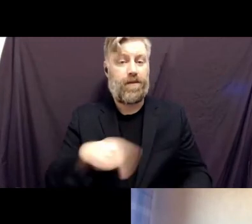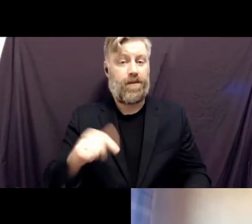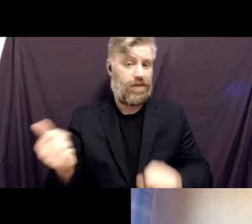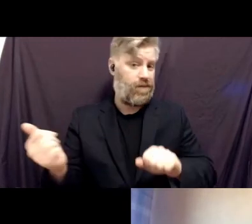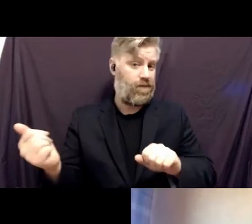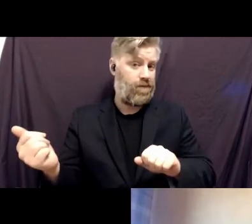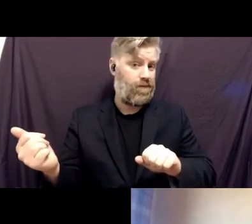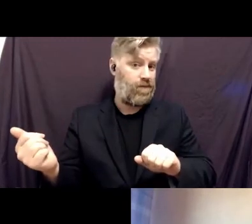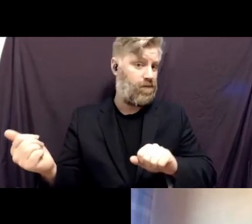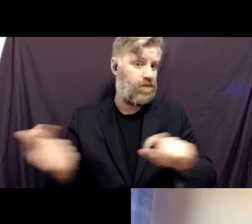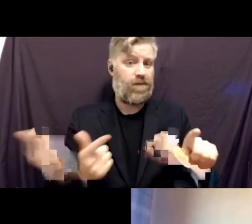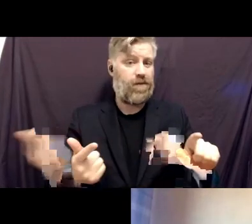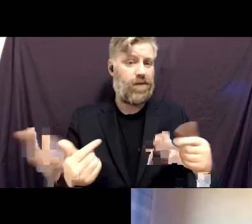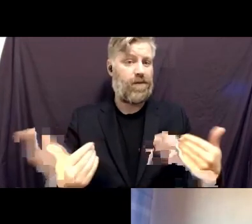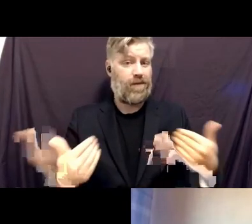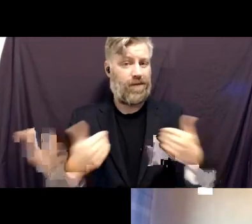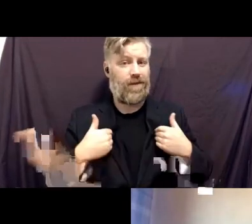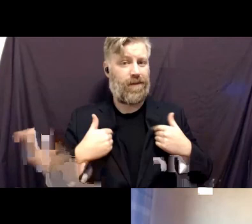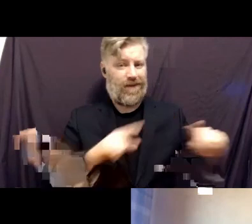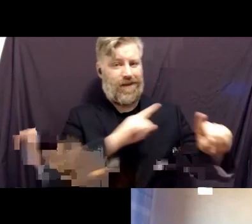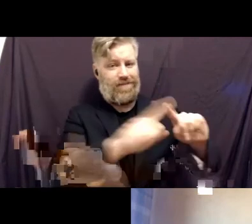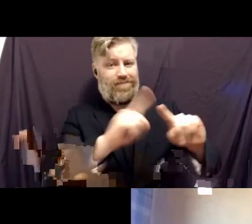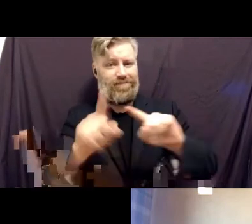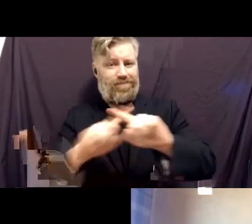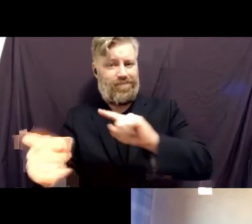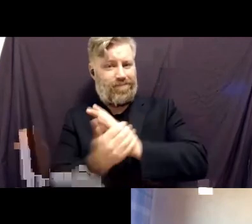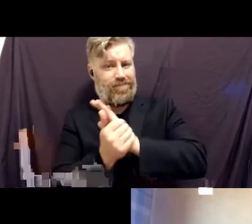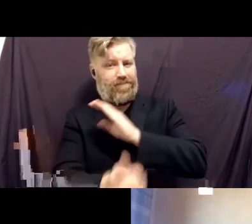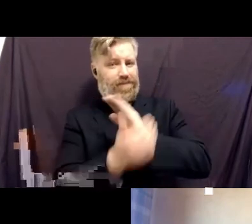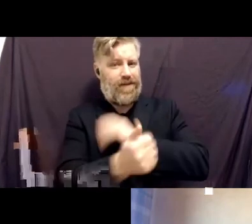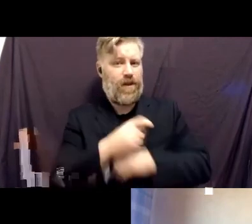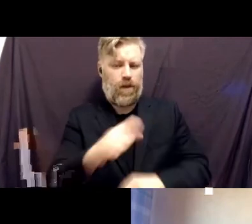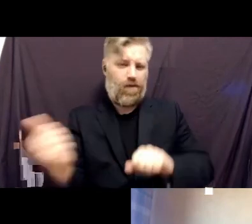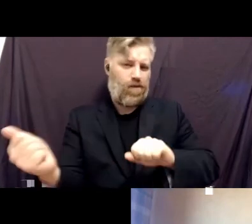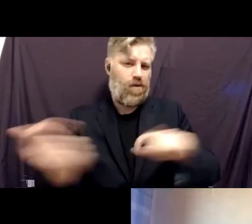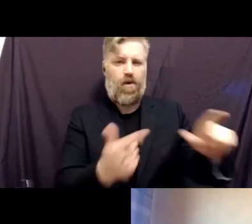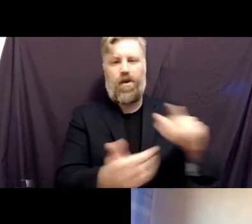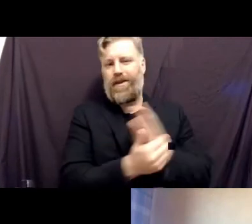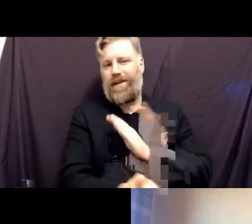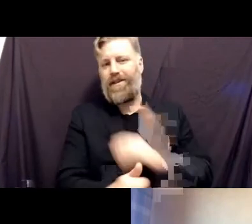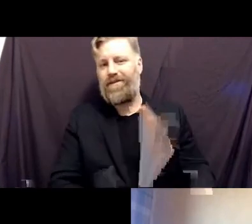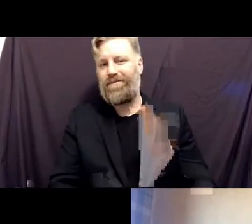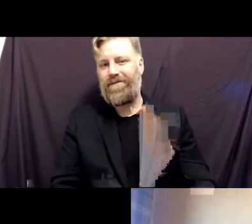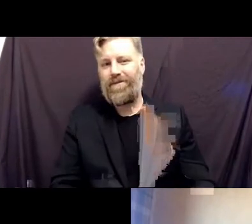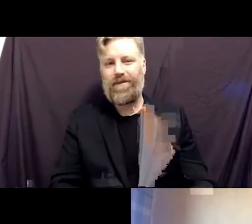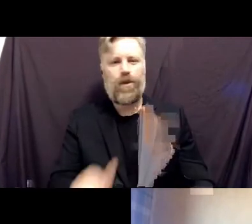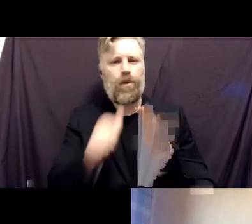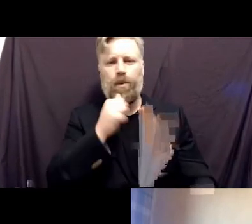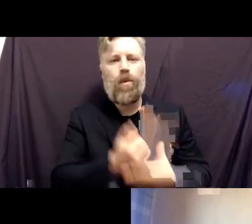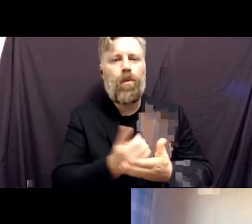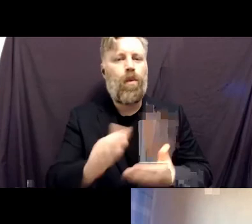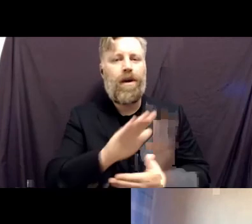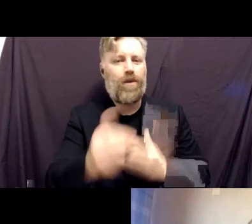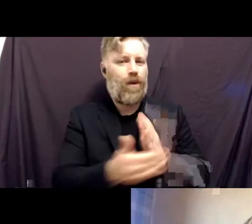sure you have different talents, and we need all talents. Mm, Don't waste talents.